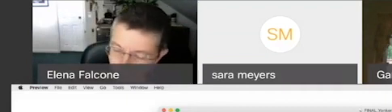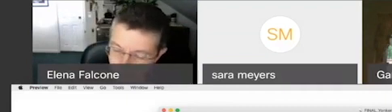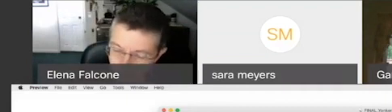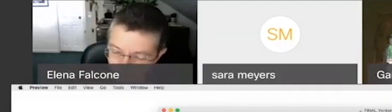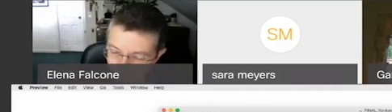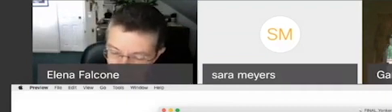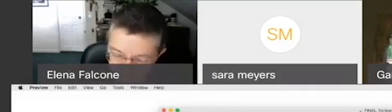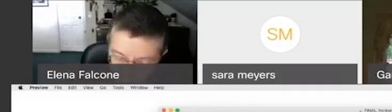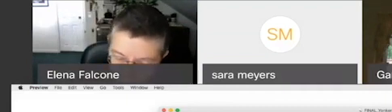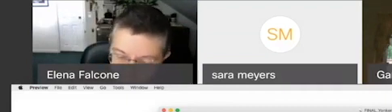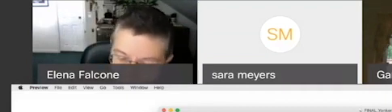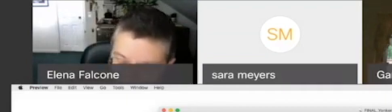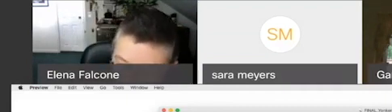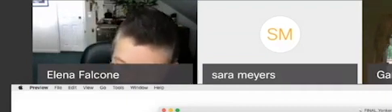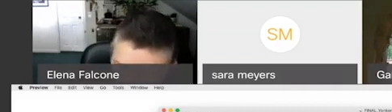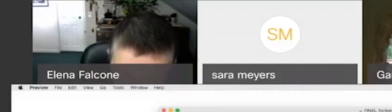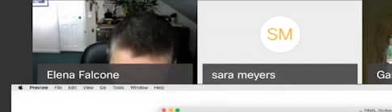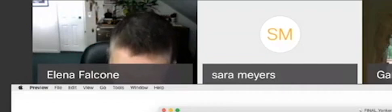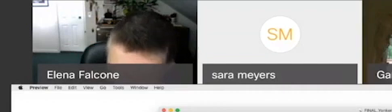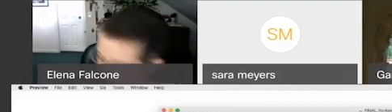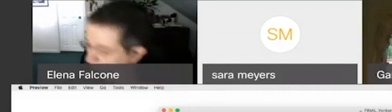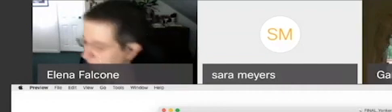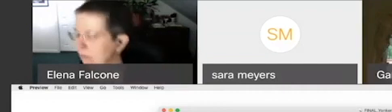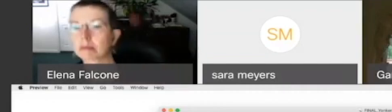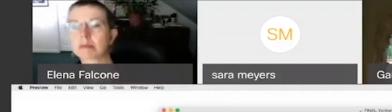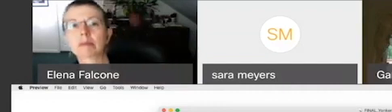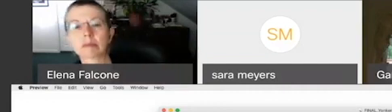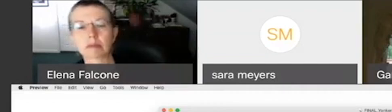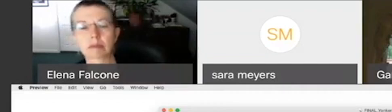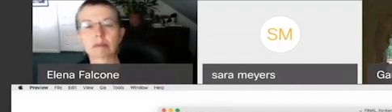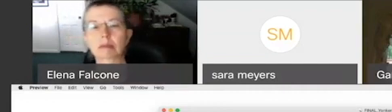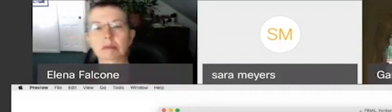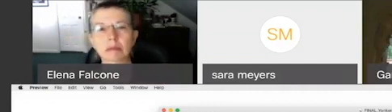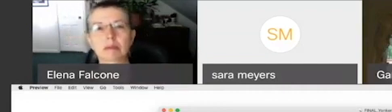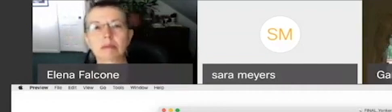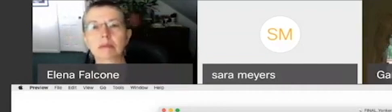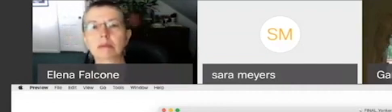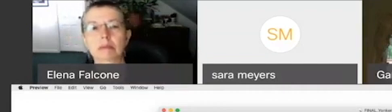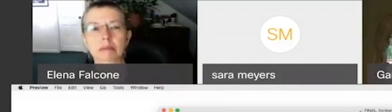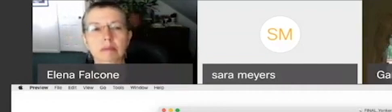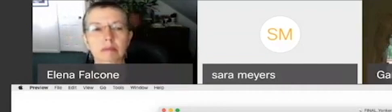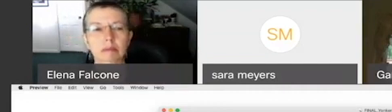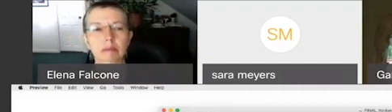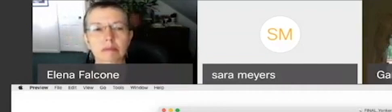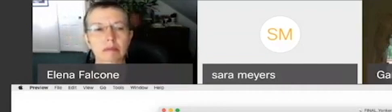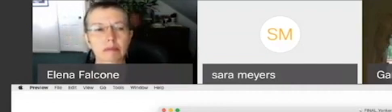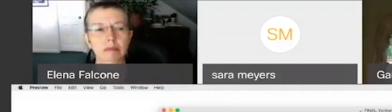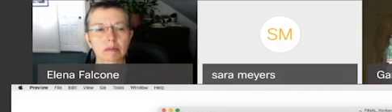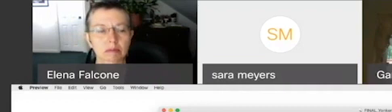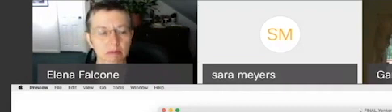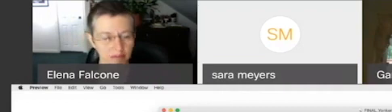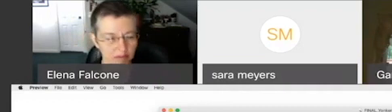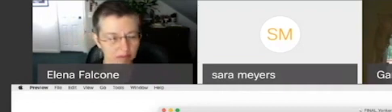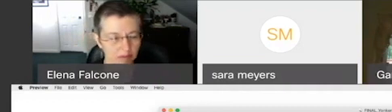they've only looked for assistance, medically necessary services, all right? But now they're going to say, well, you